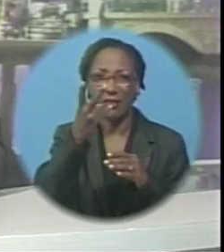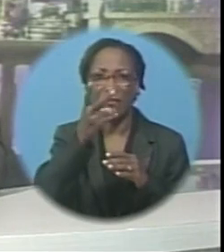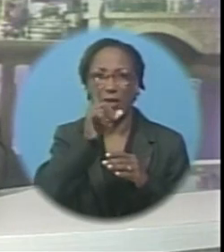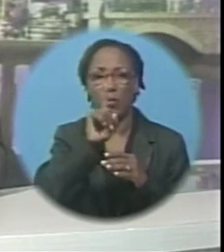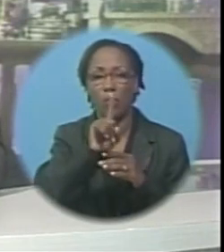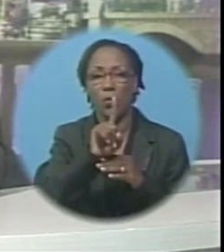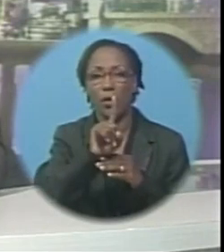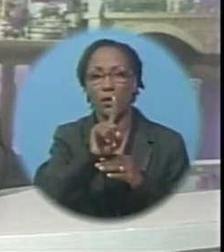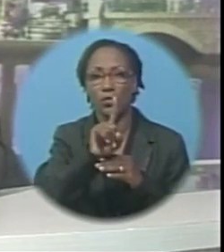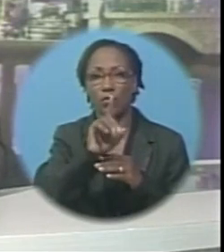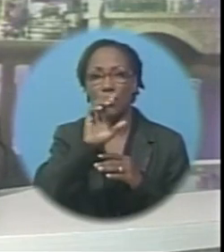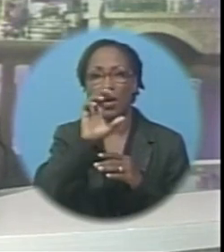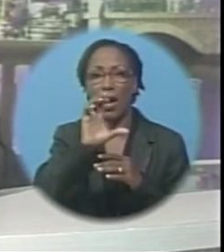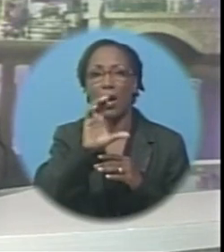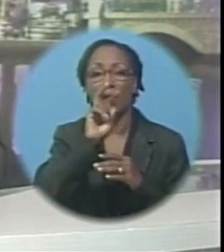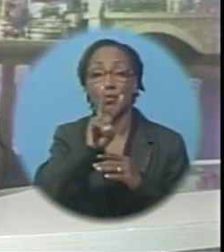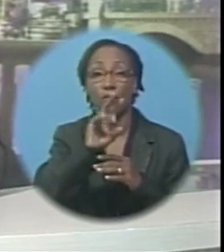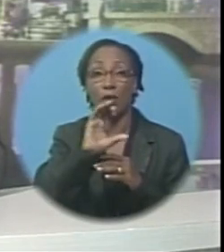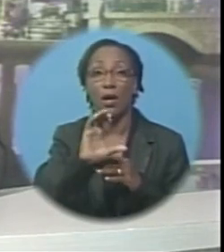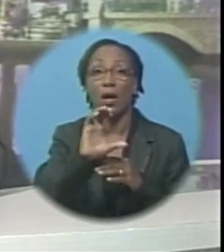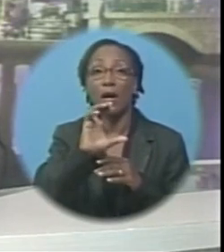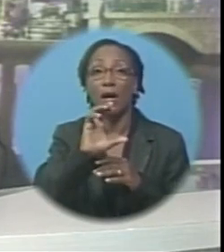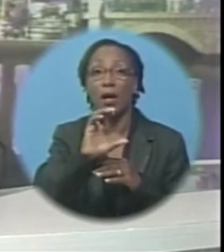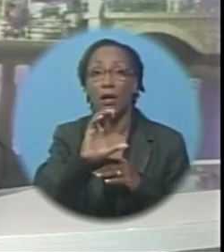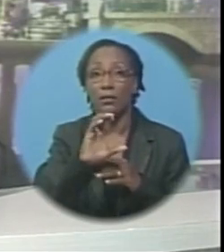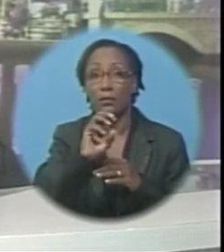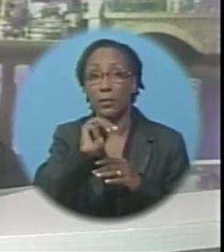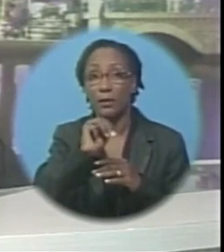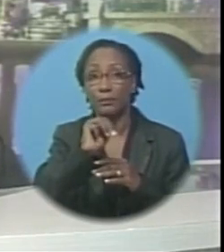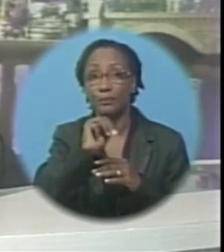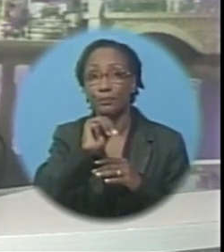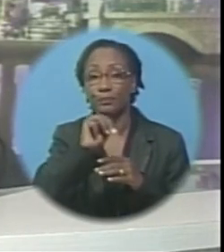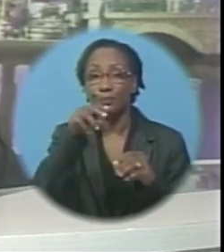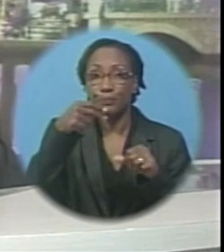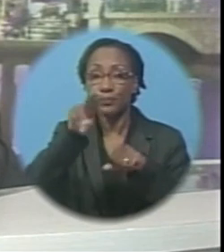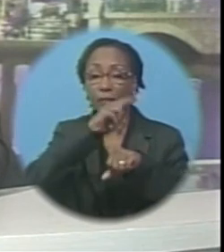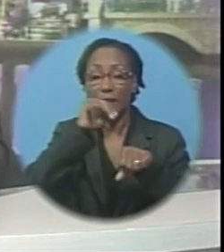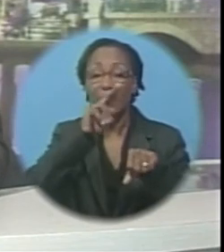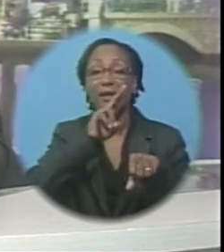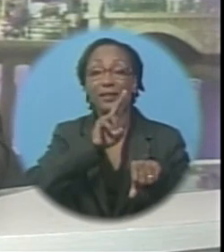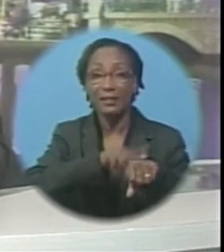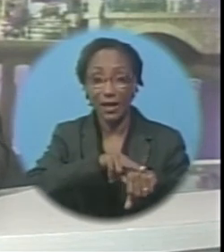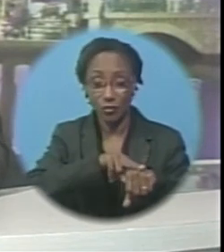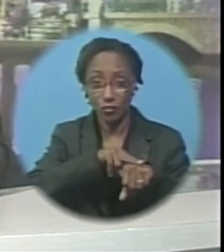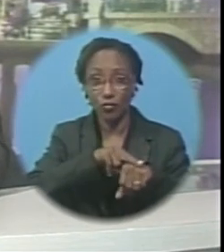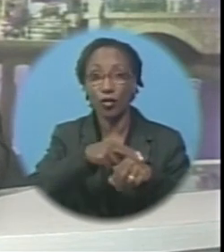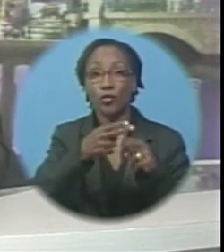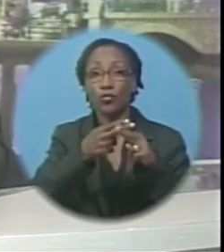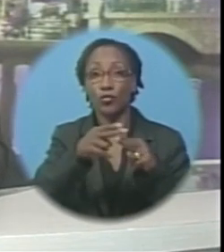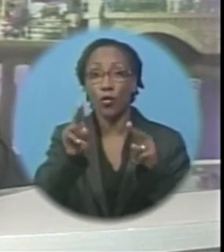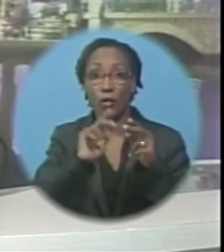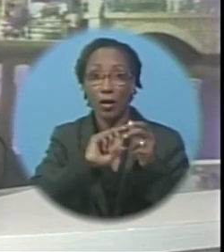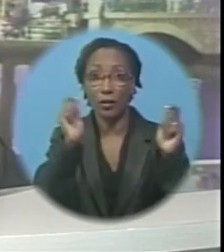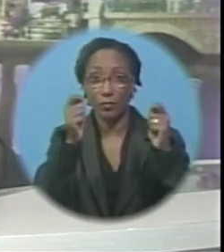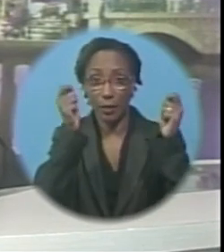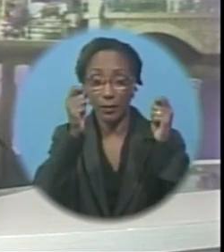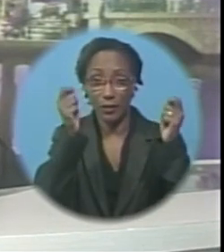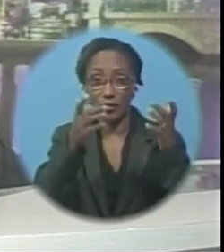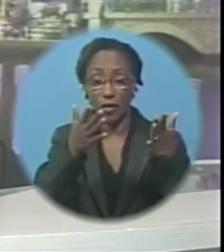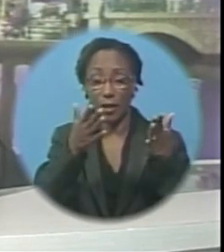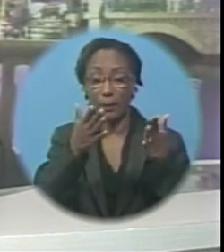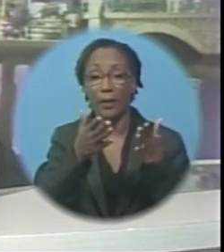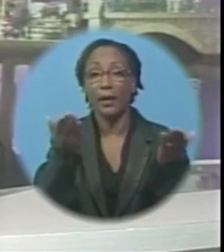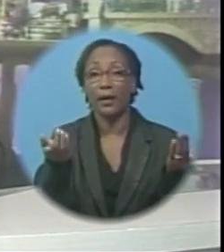57th. The National Short Course Swimming Championships got started last evening here at the Aquatic Centre, and here's a look at some of the early